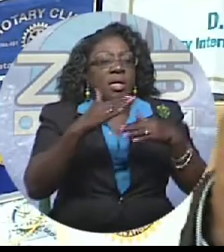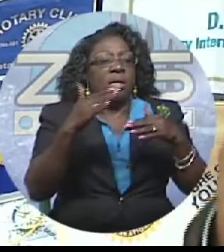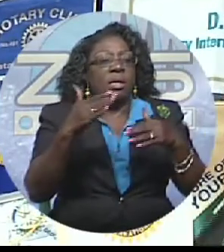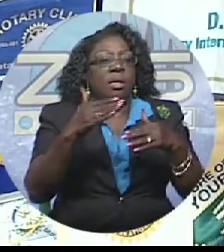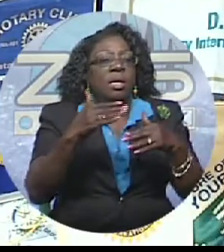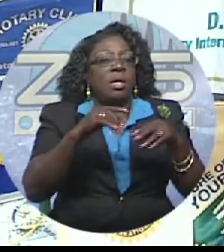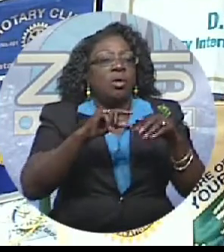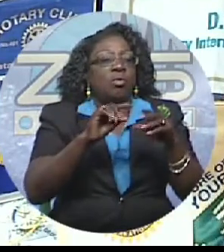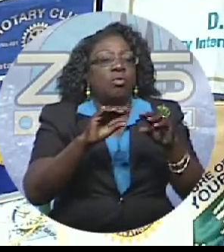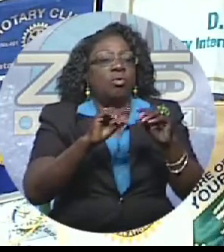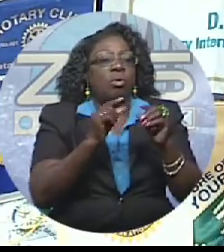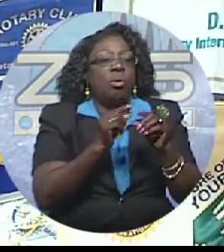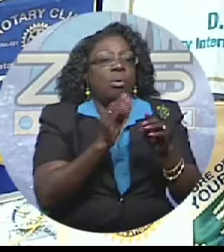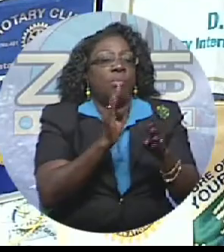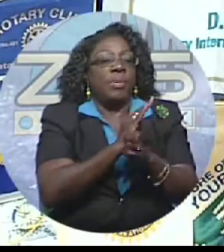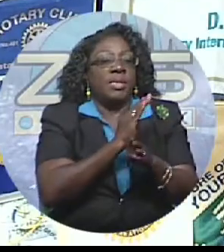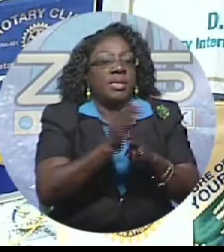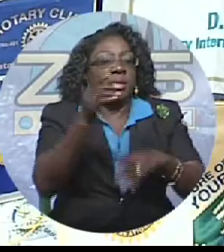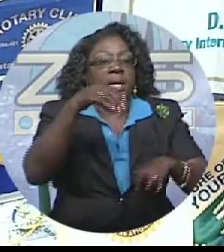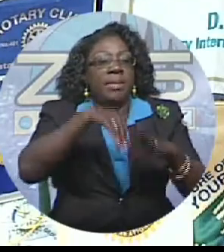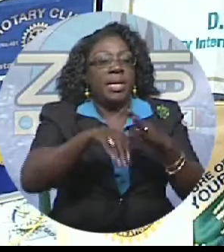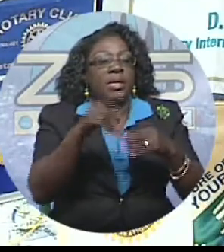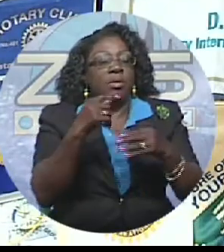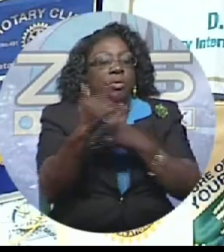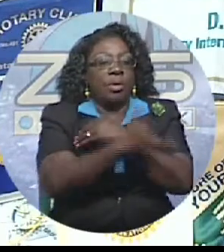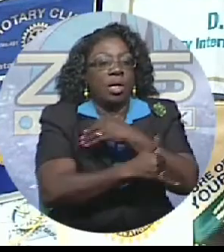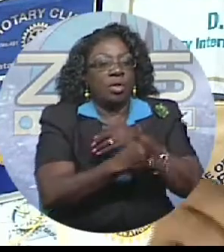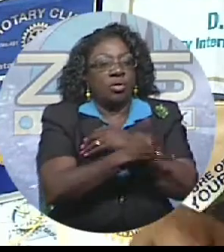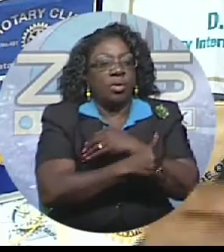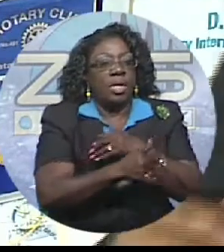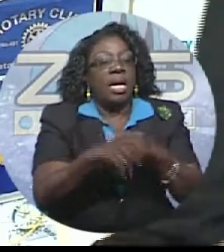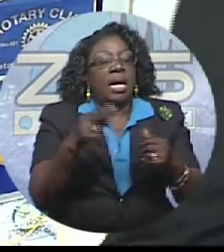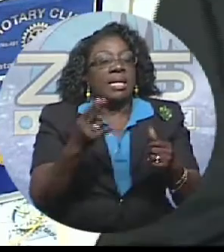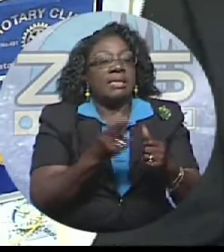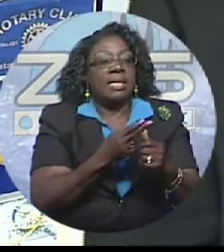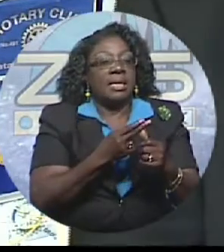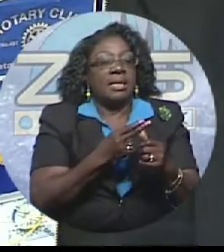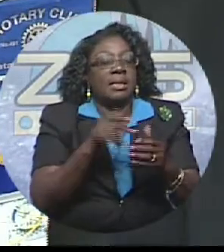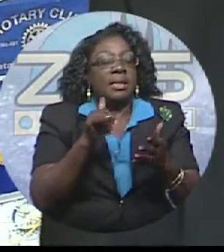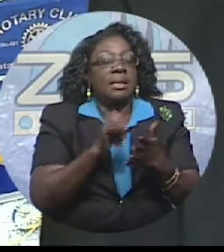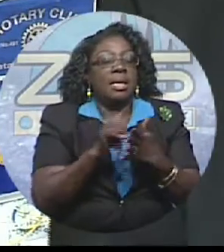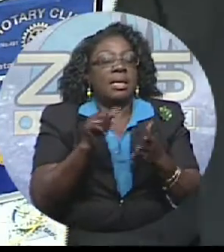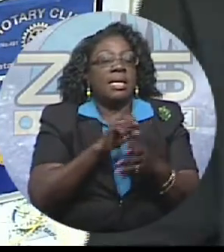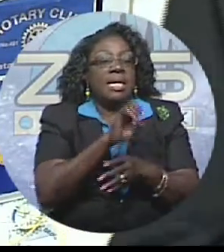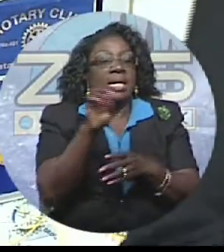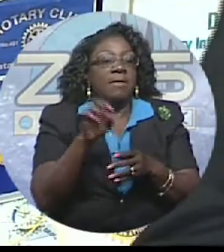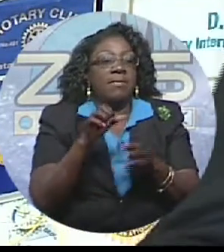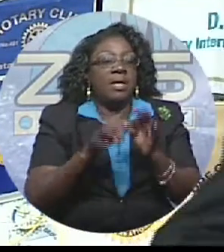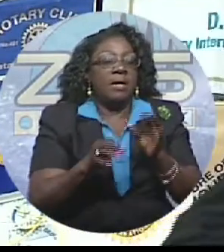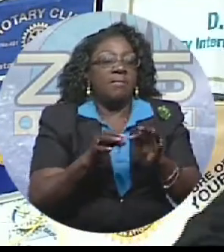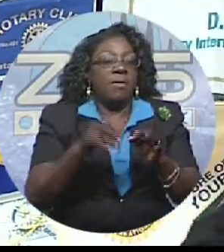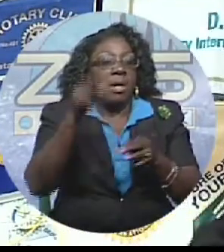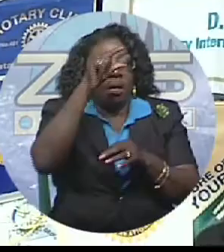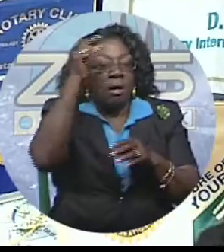a much more manageable size. Secondly, I think that even if governments allow,